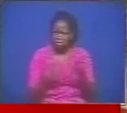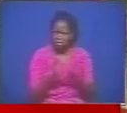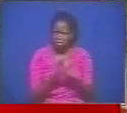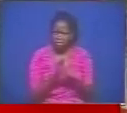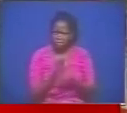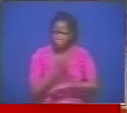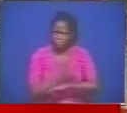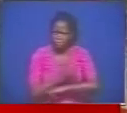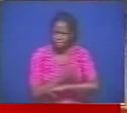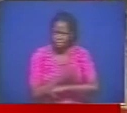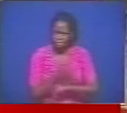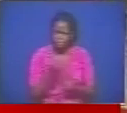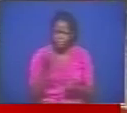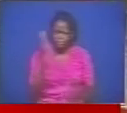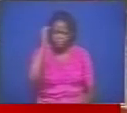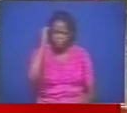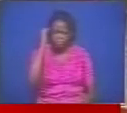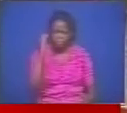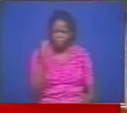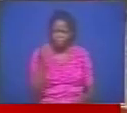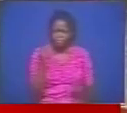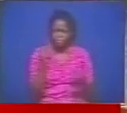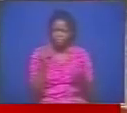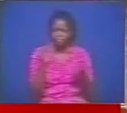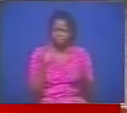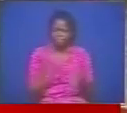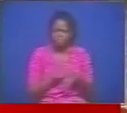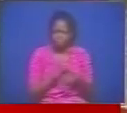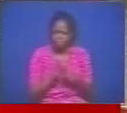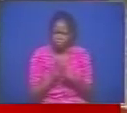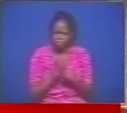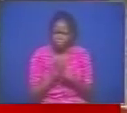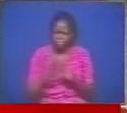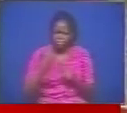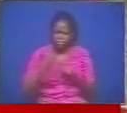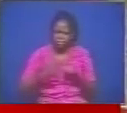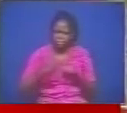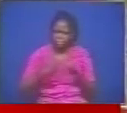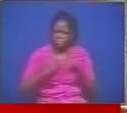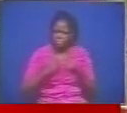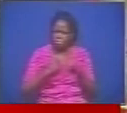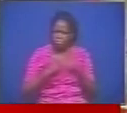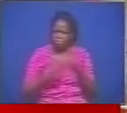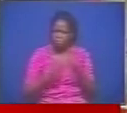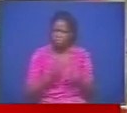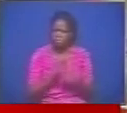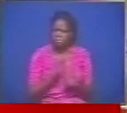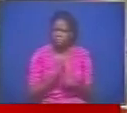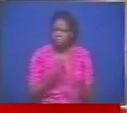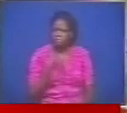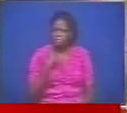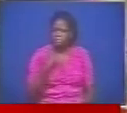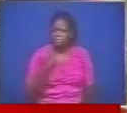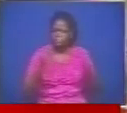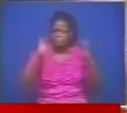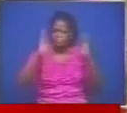of learning, enter the Kenyan job market annually, majority of these being teachers and